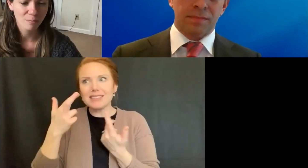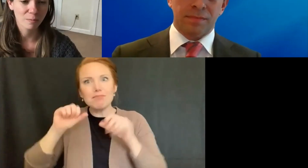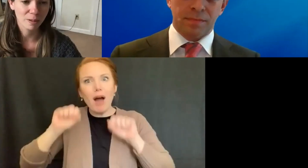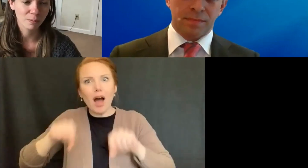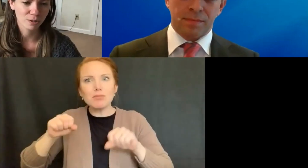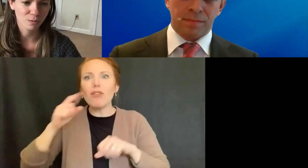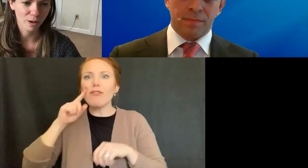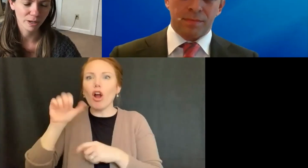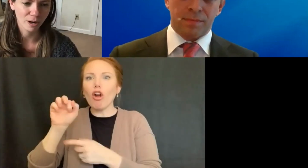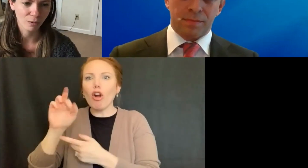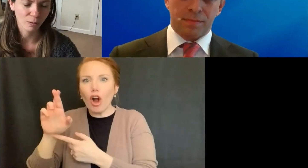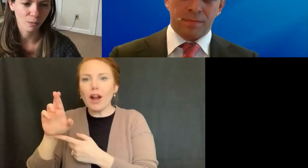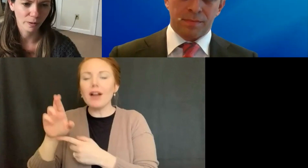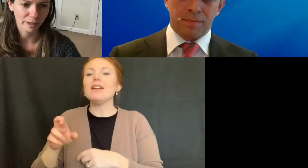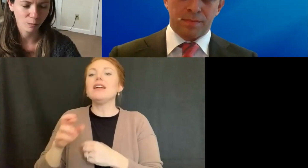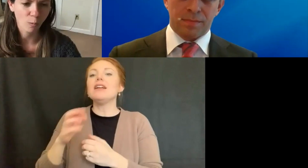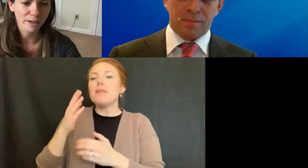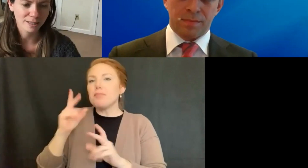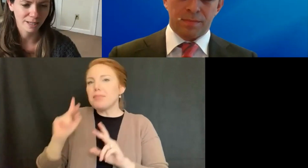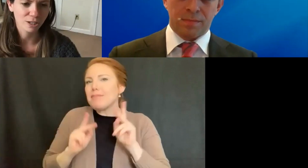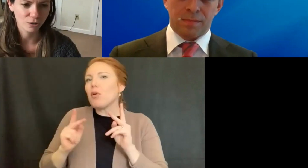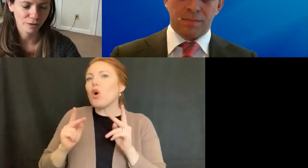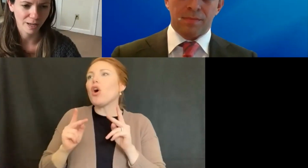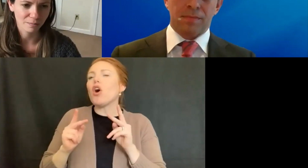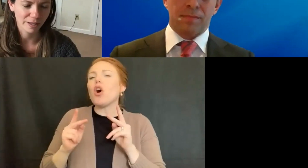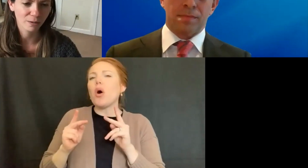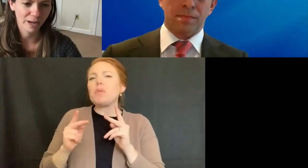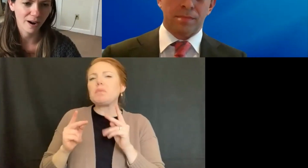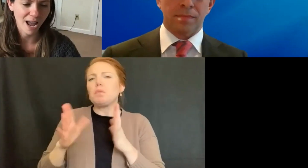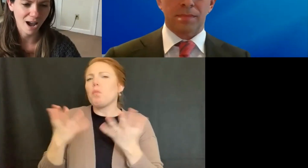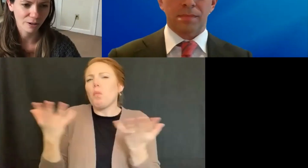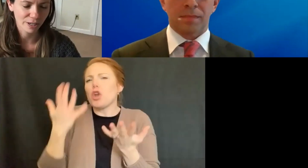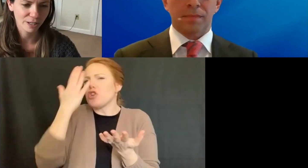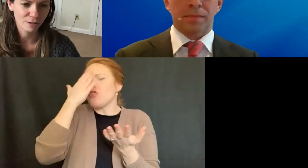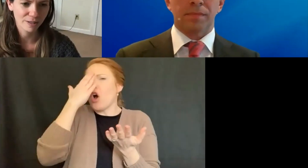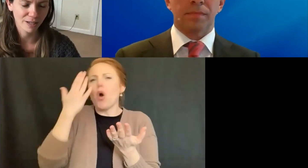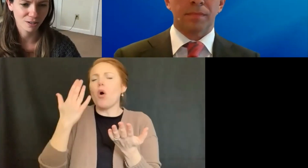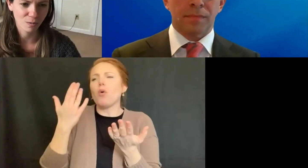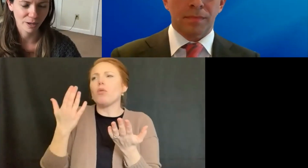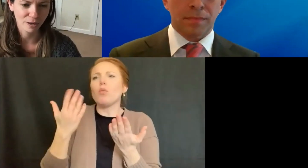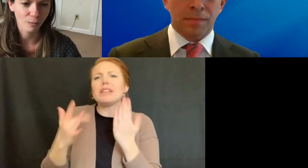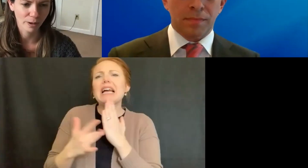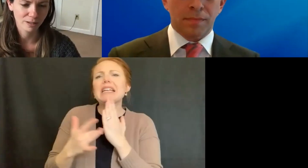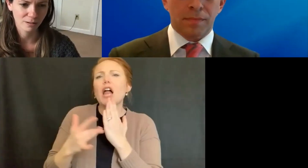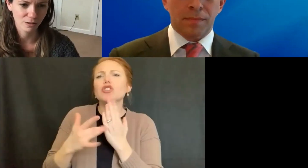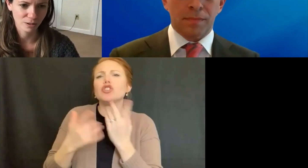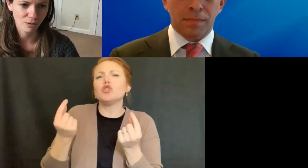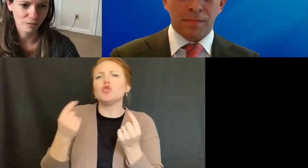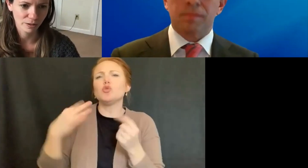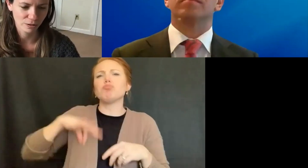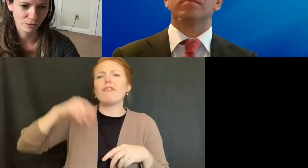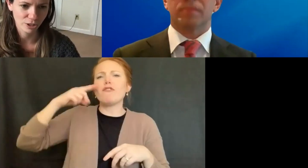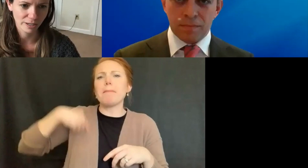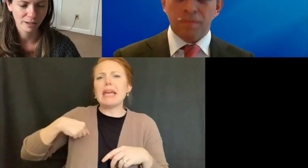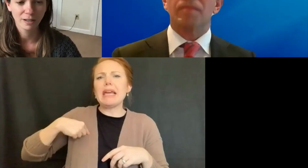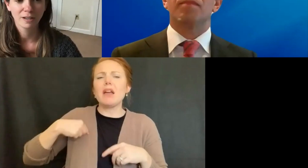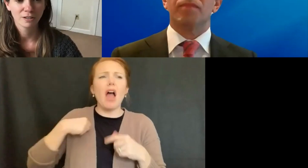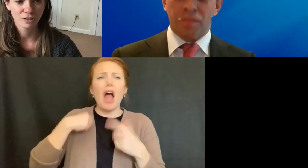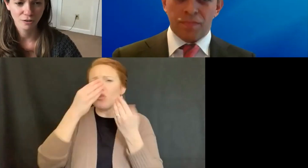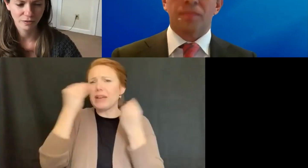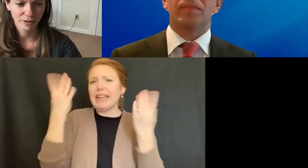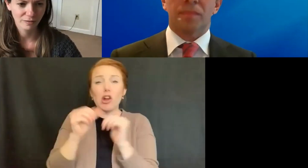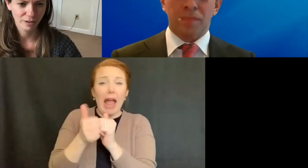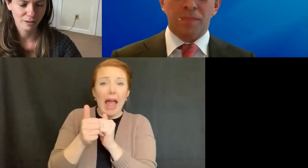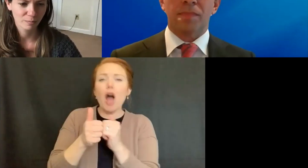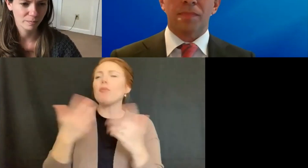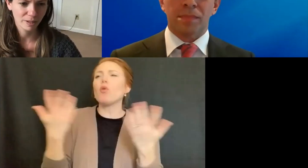how, but people just want to know what is it going to do for them? They don't care how you're going to do it. They just want to know what is the result of the solution.